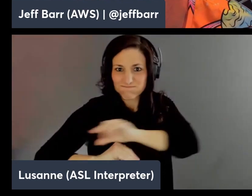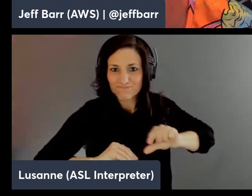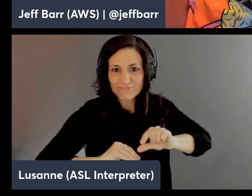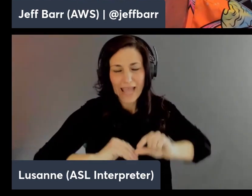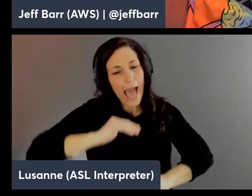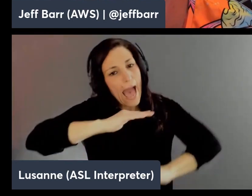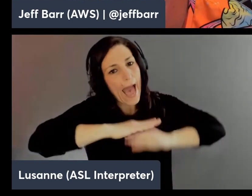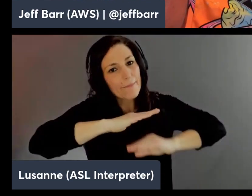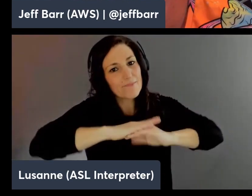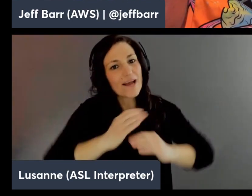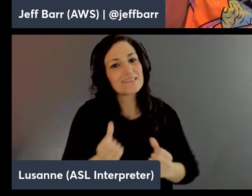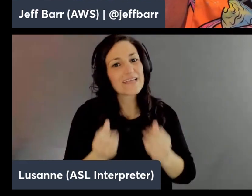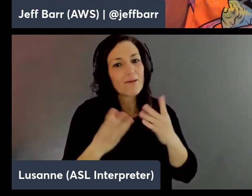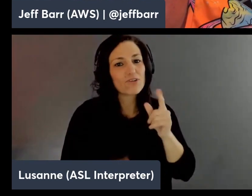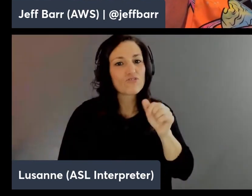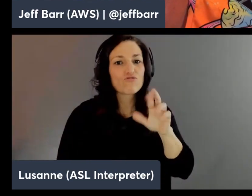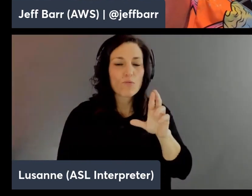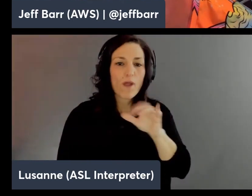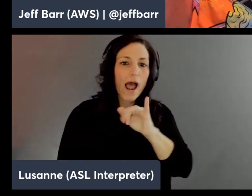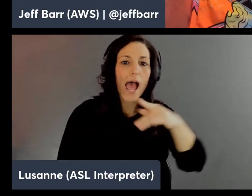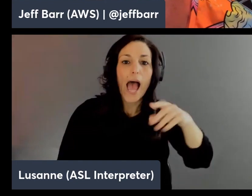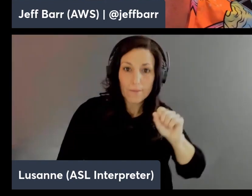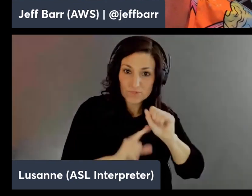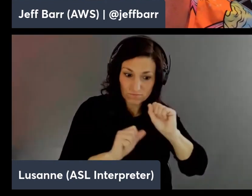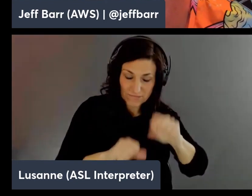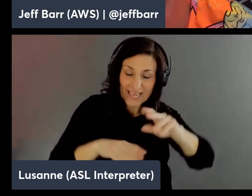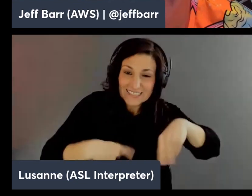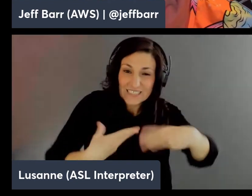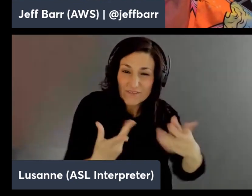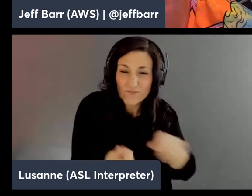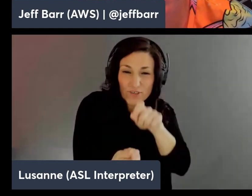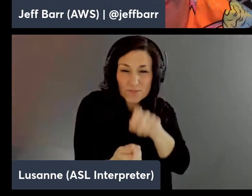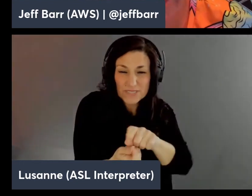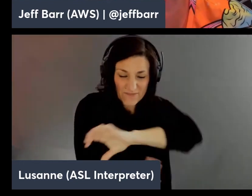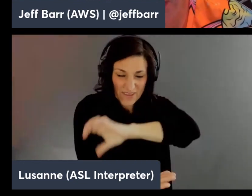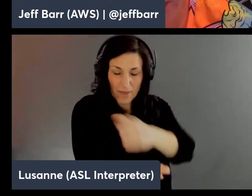of throughput or IOPS you can deliver for a given amount of latency.